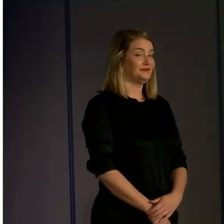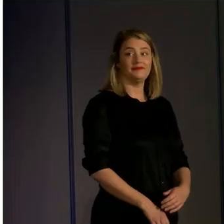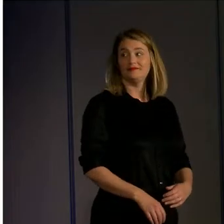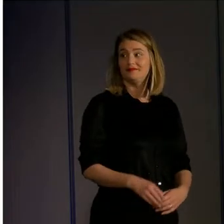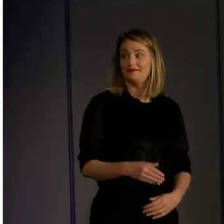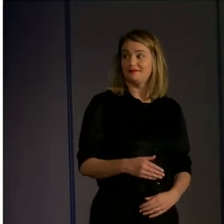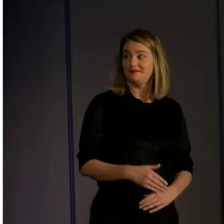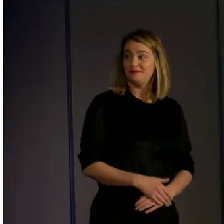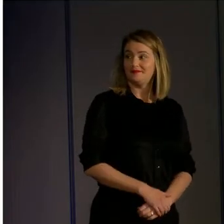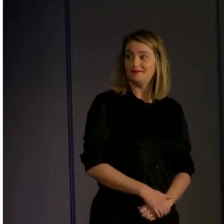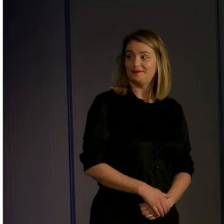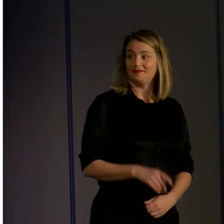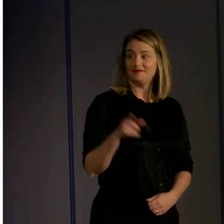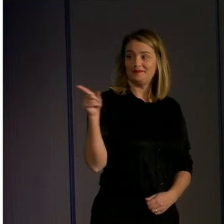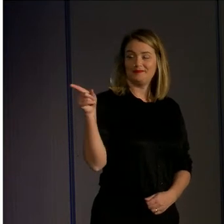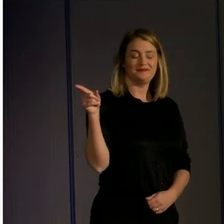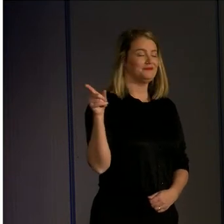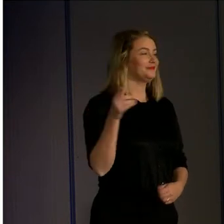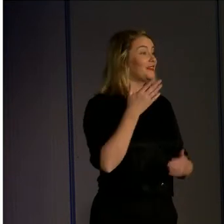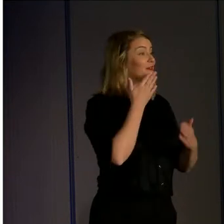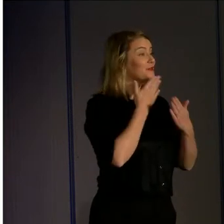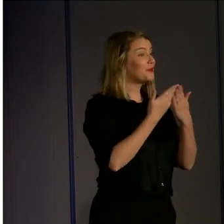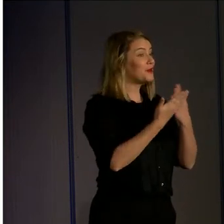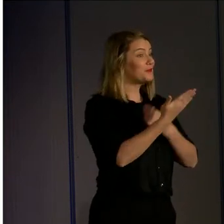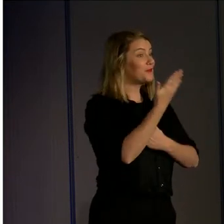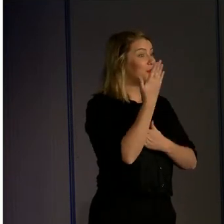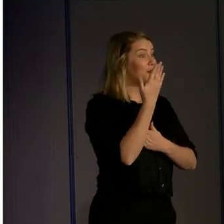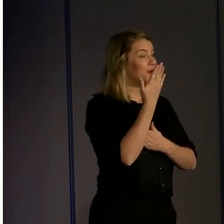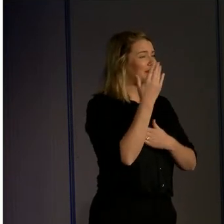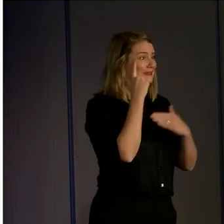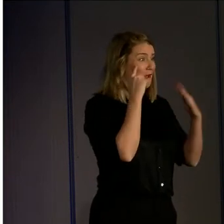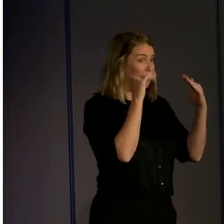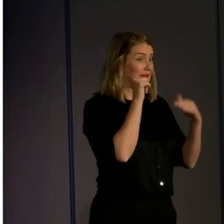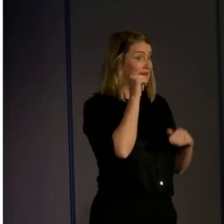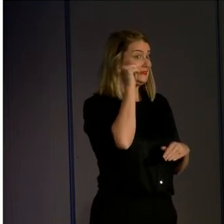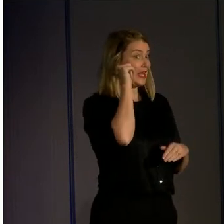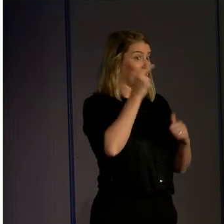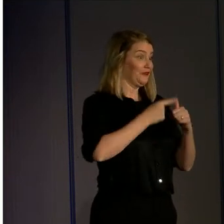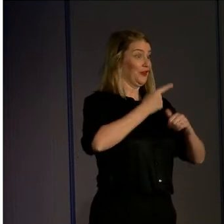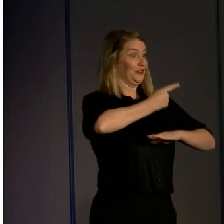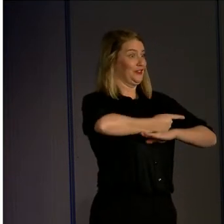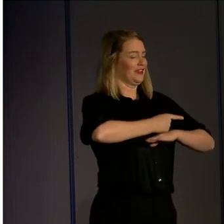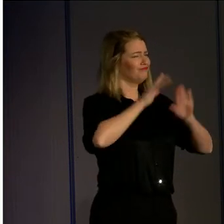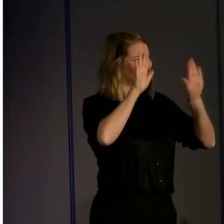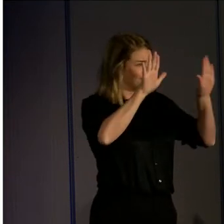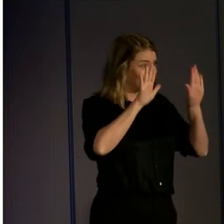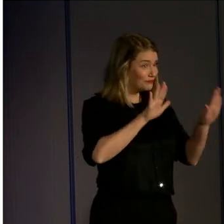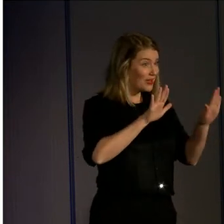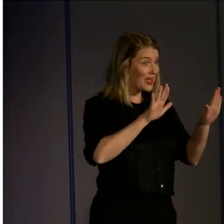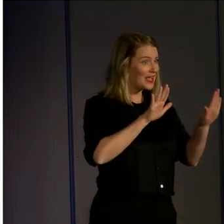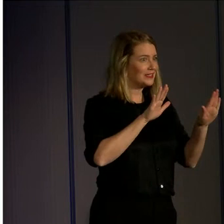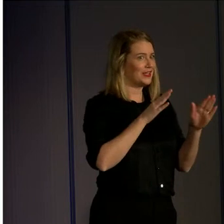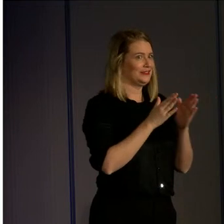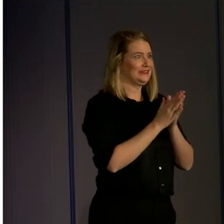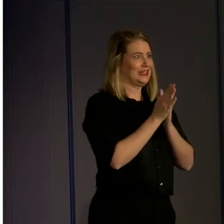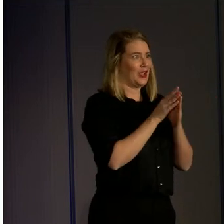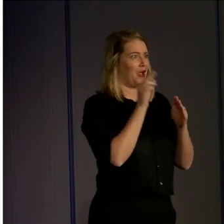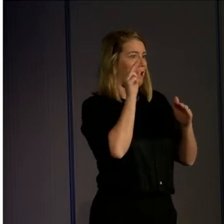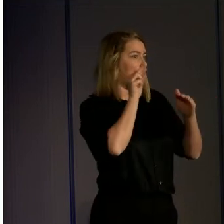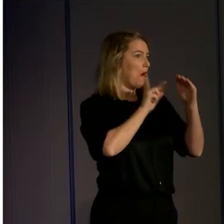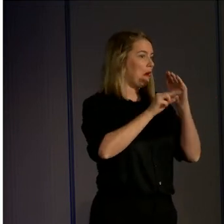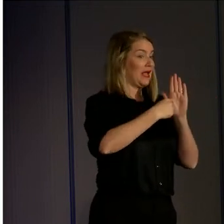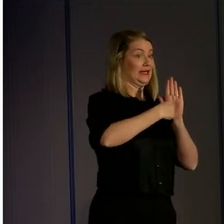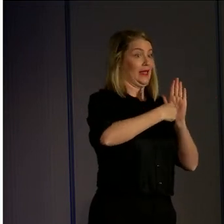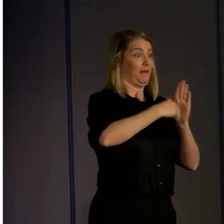Good morning. I hope everyone had a great first day at the conference yesterday and enjoyed the exclusive preview night of the exhibit hall and